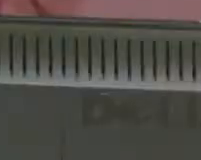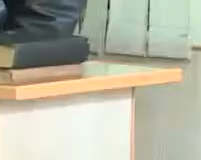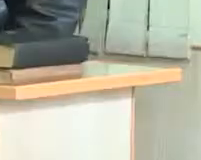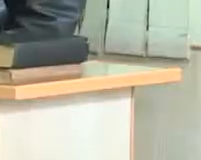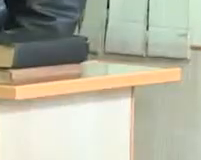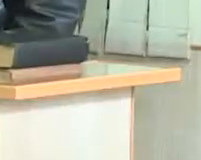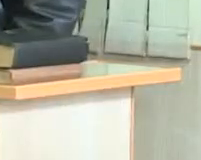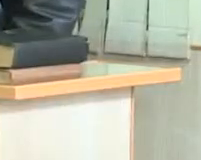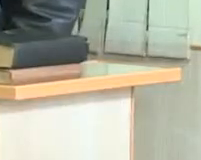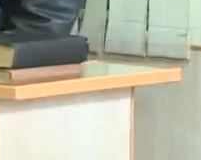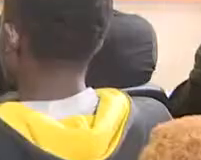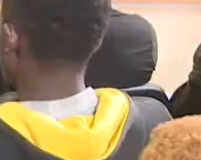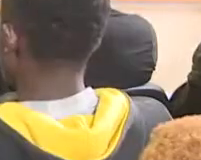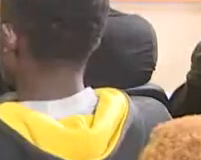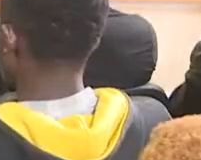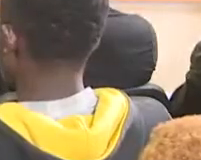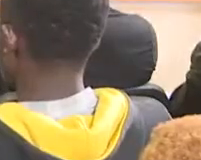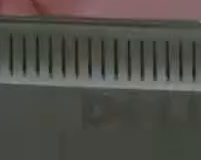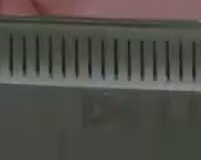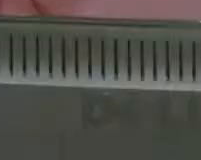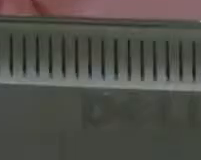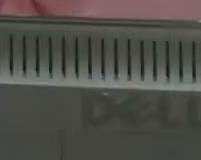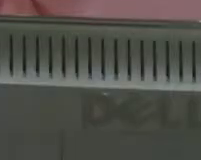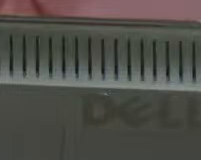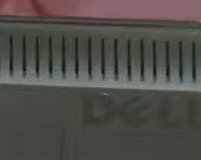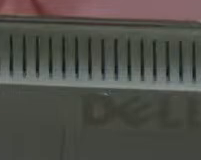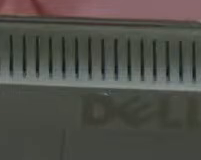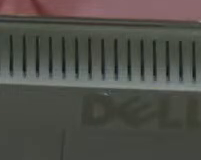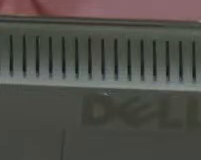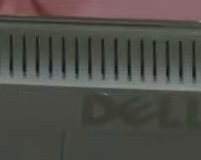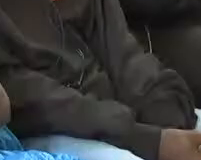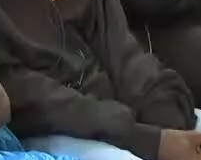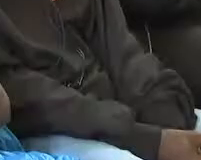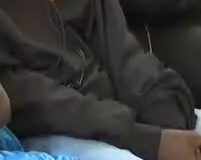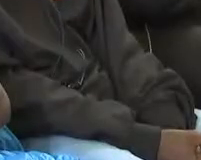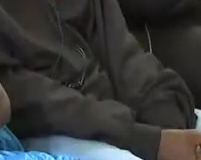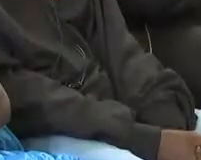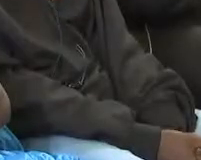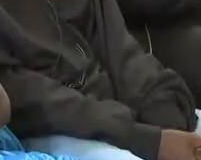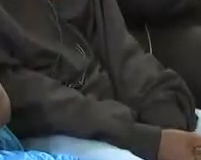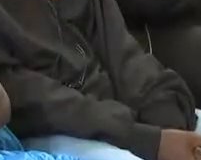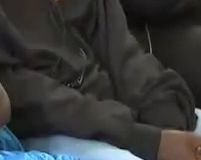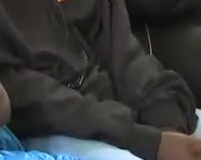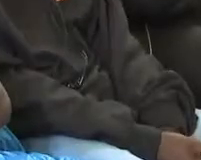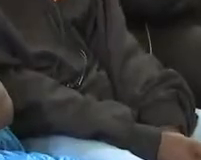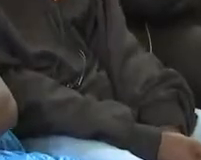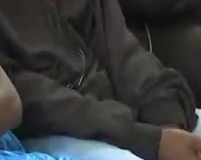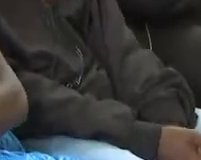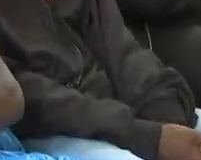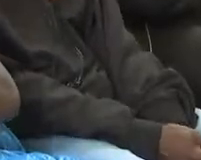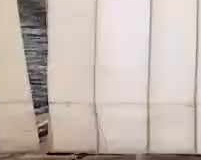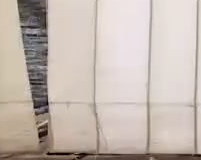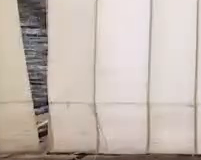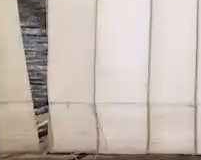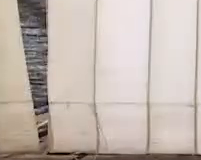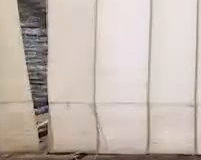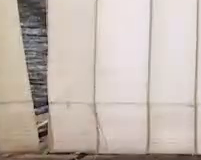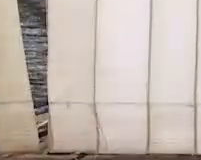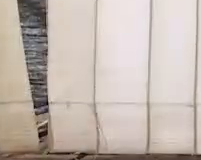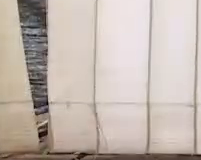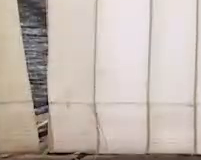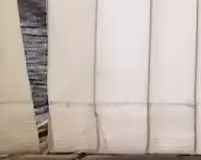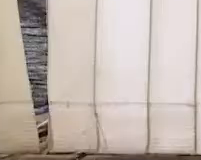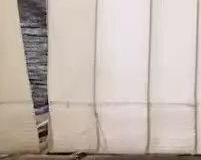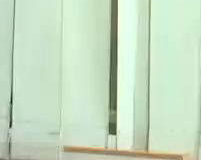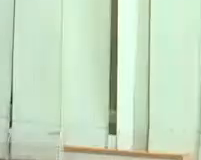mwema. Sasa unatuharibia hewa ndio tukuachilie. Hapana. Kameponyoka tu sio. Mako, are you